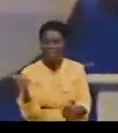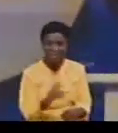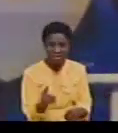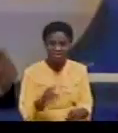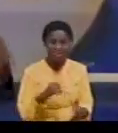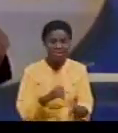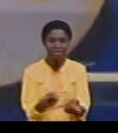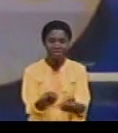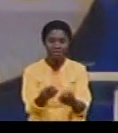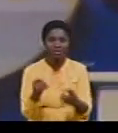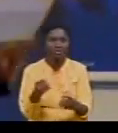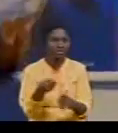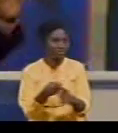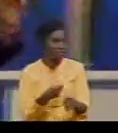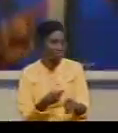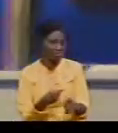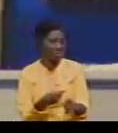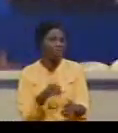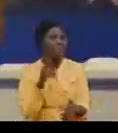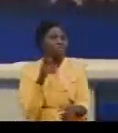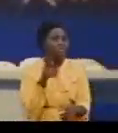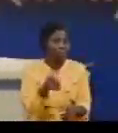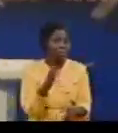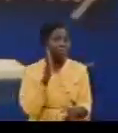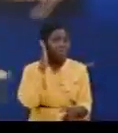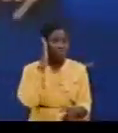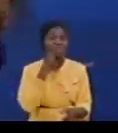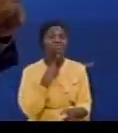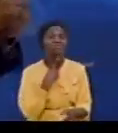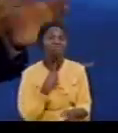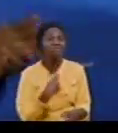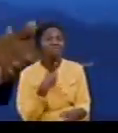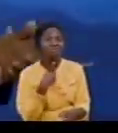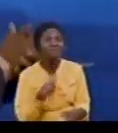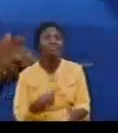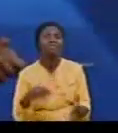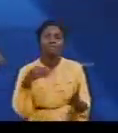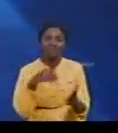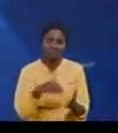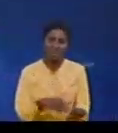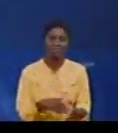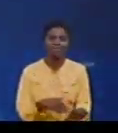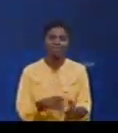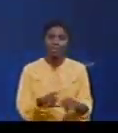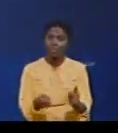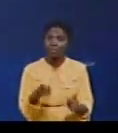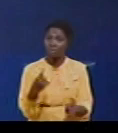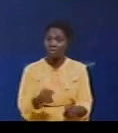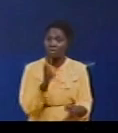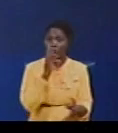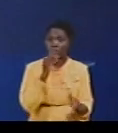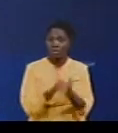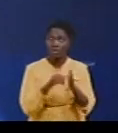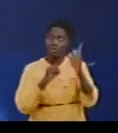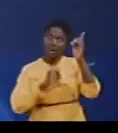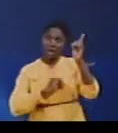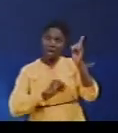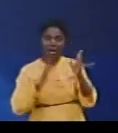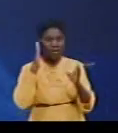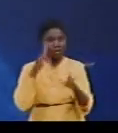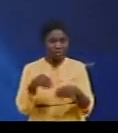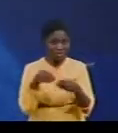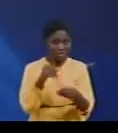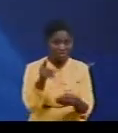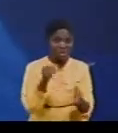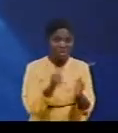comes from, you will thirst again. But the water that I will give you, that's the